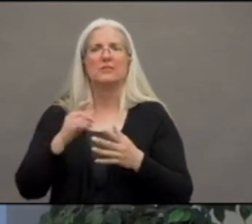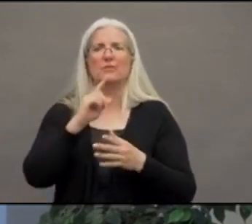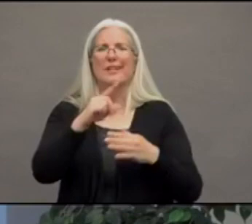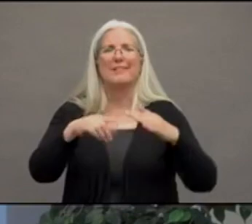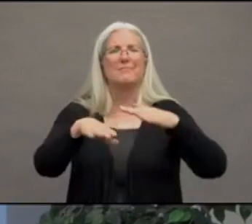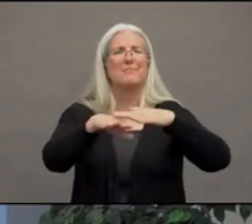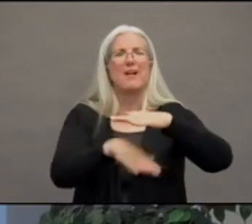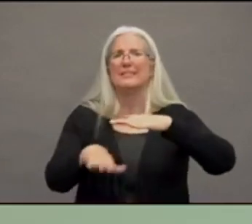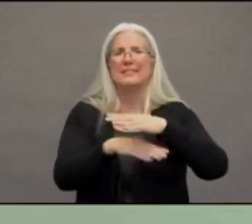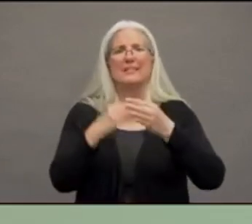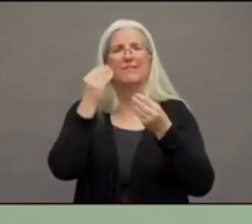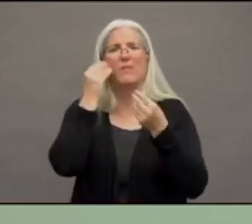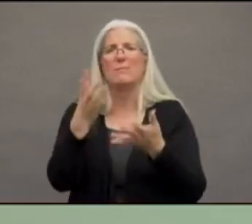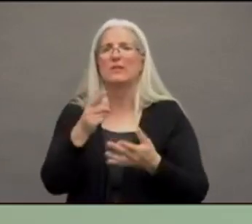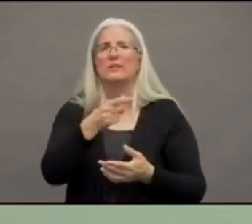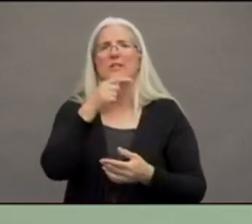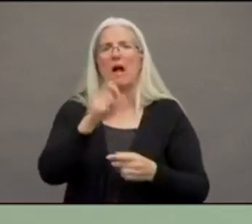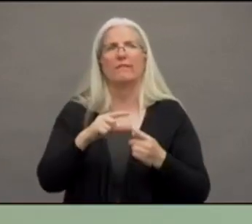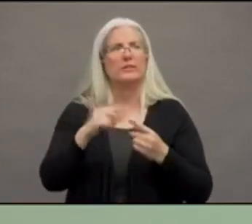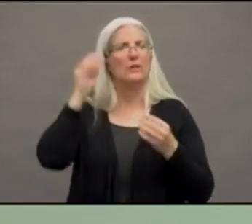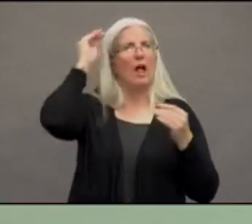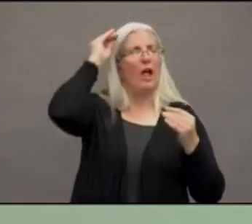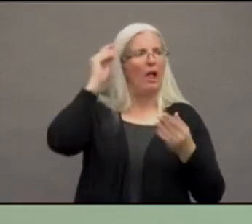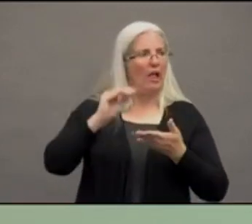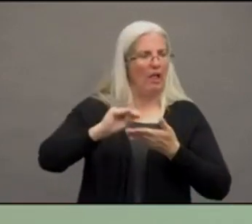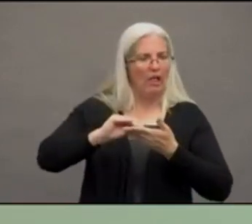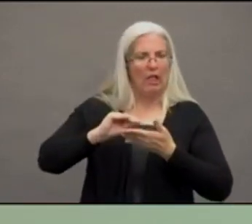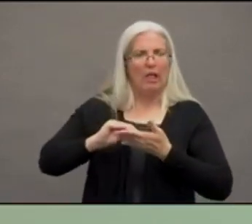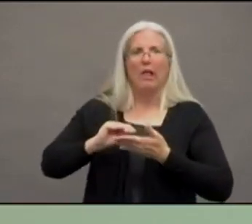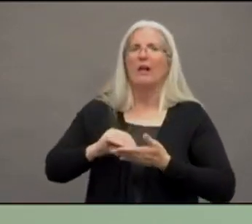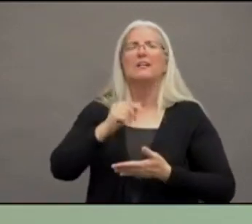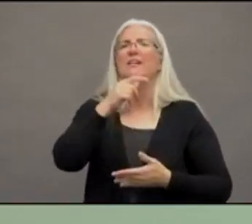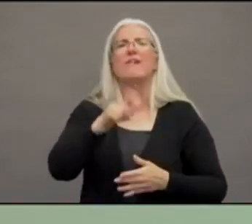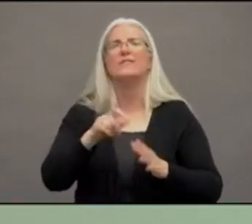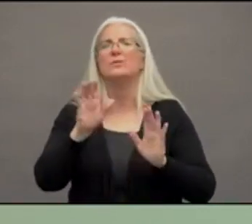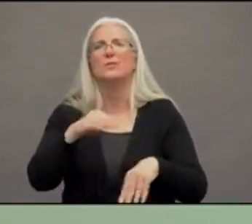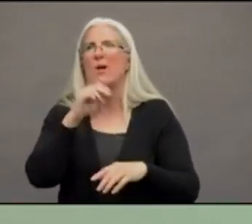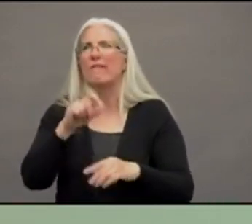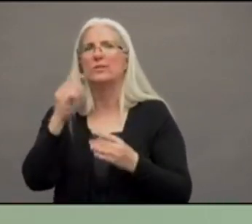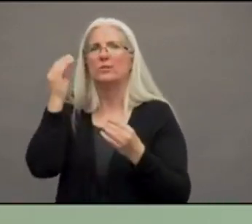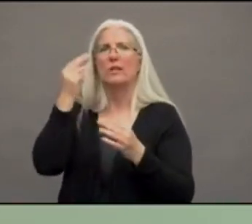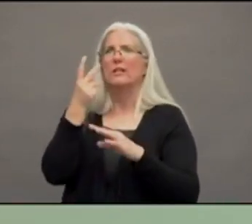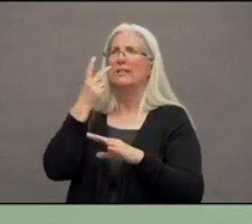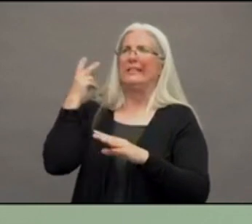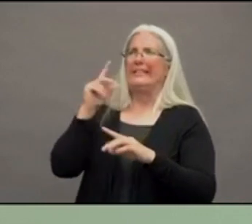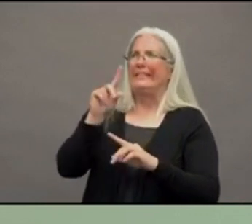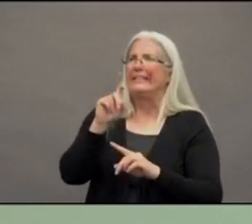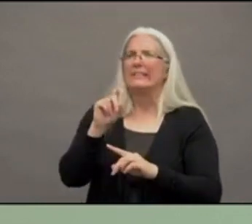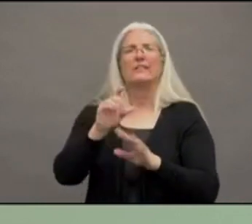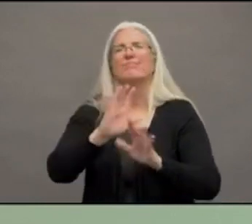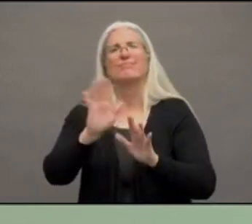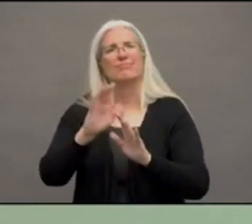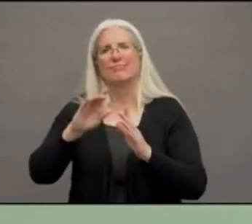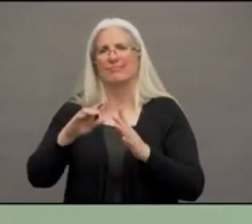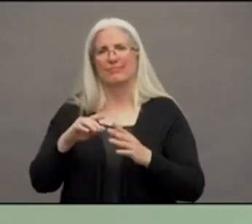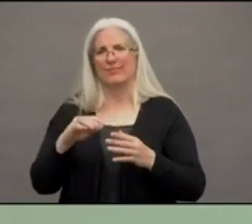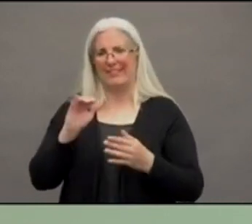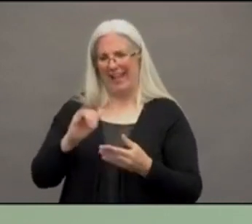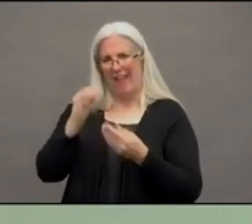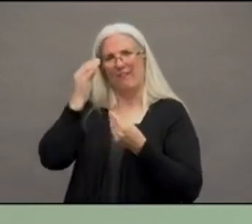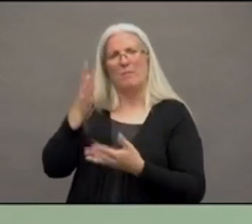have to go look anything up. You don't have to think back to things, really. It's just information you should know right